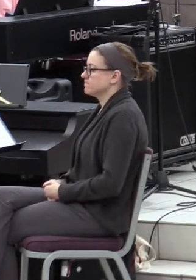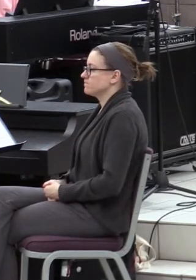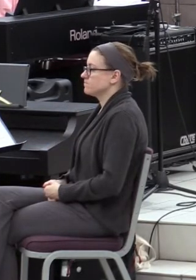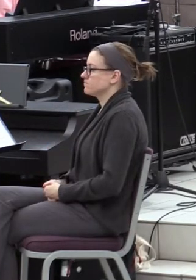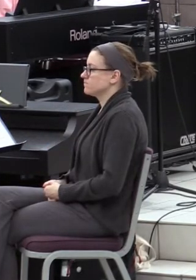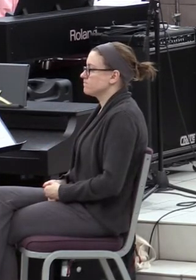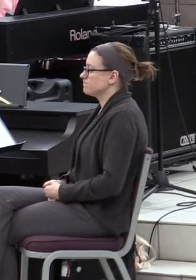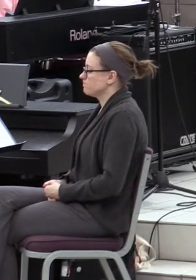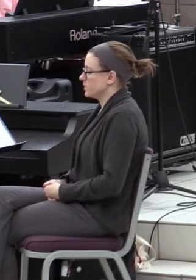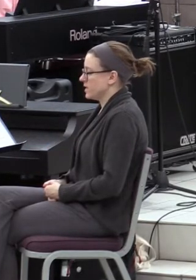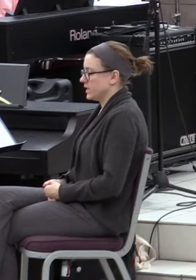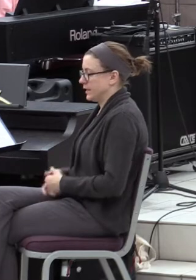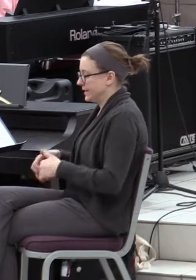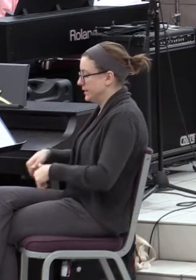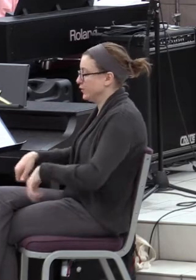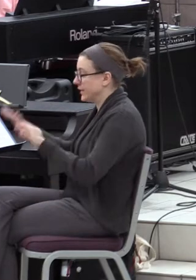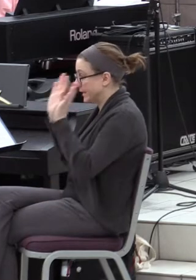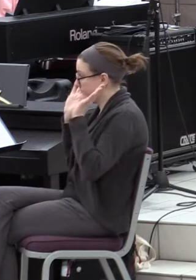yielding.